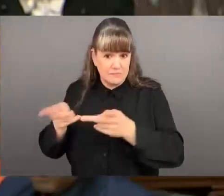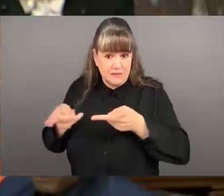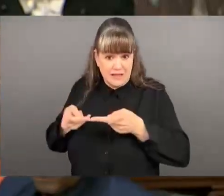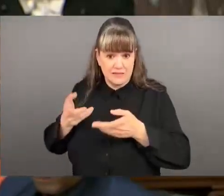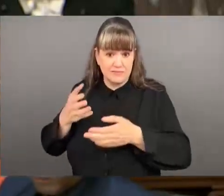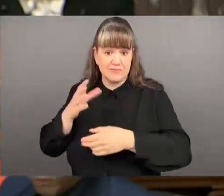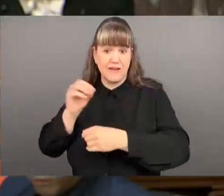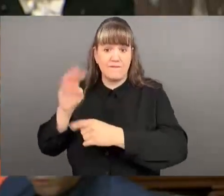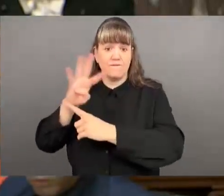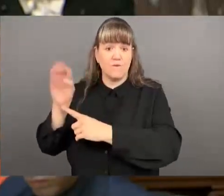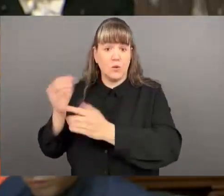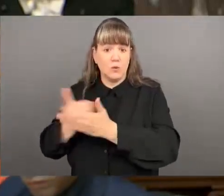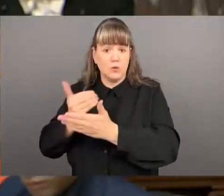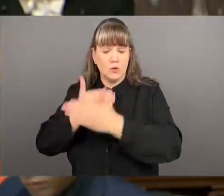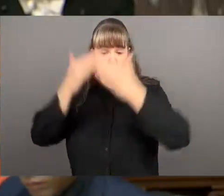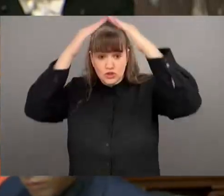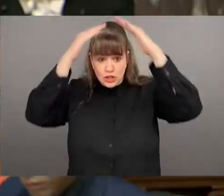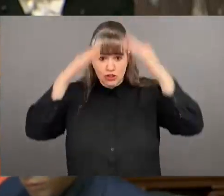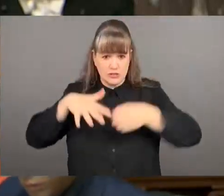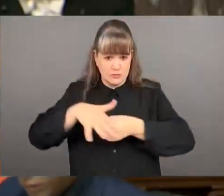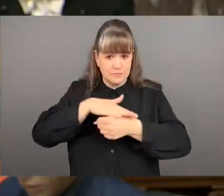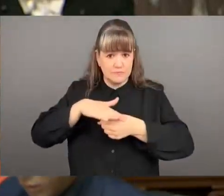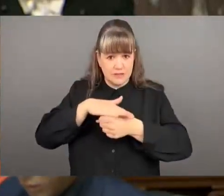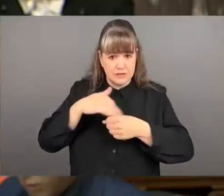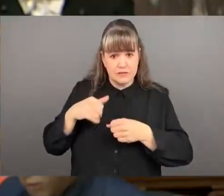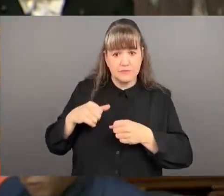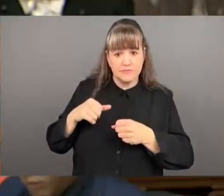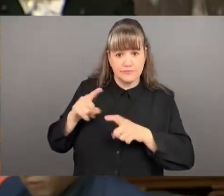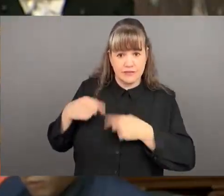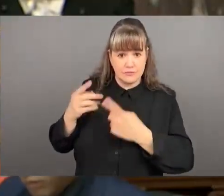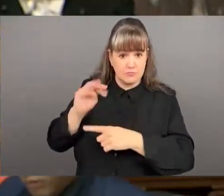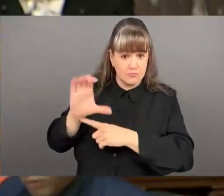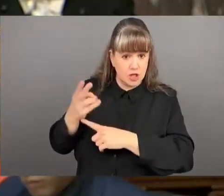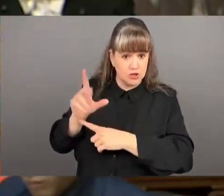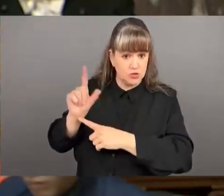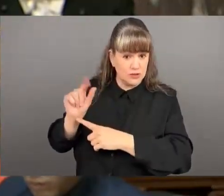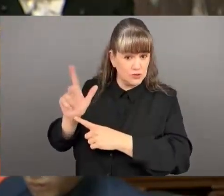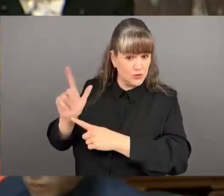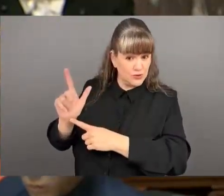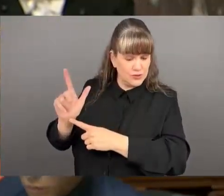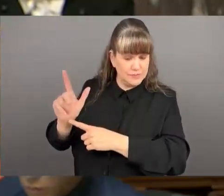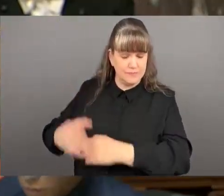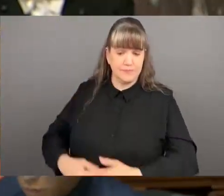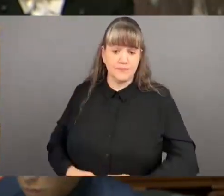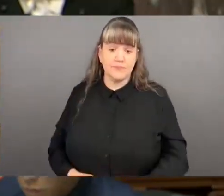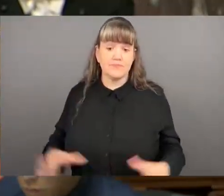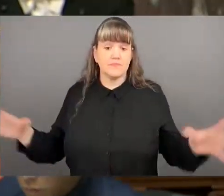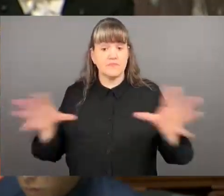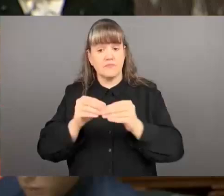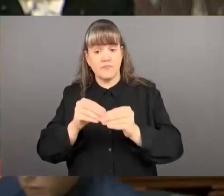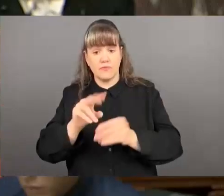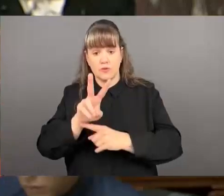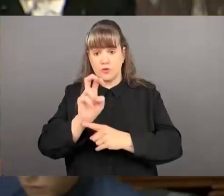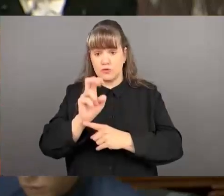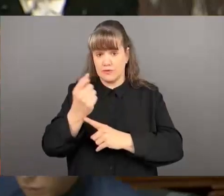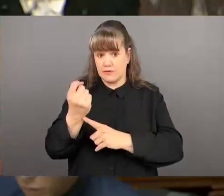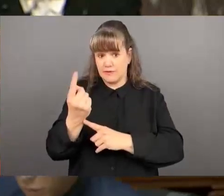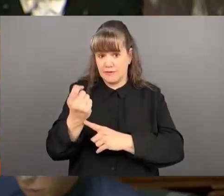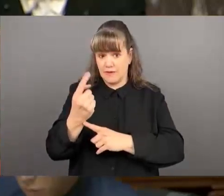alone, a Members. combined 211 supportive homes and shelter spaces are